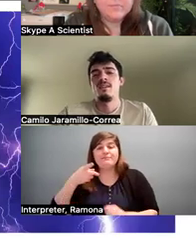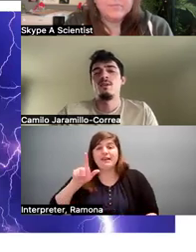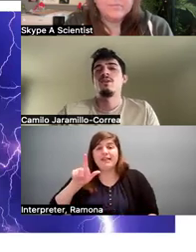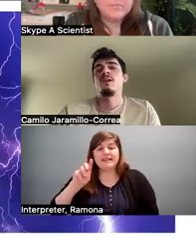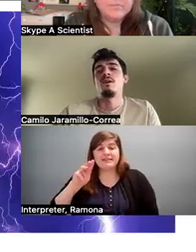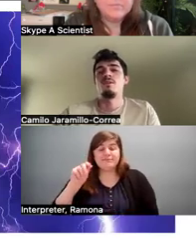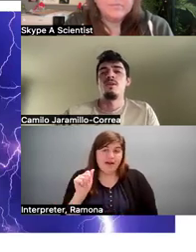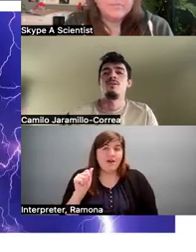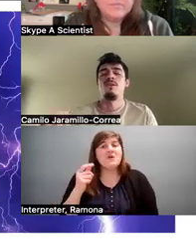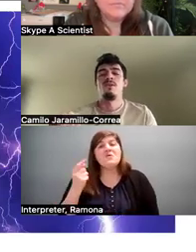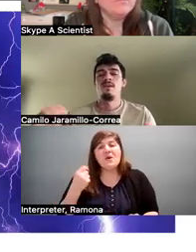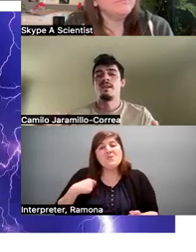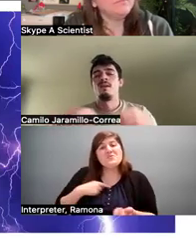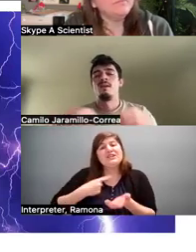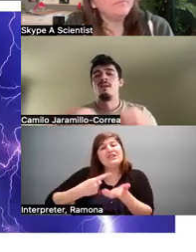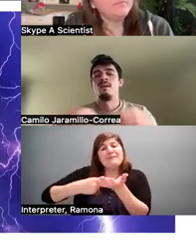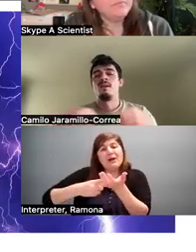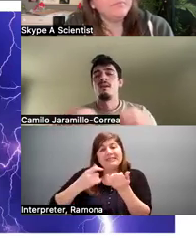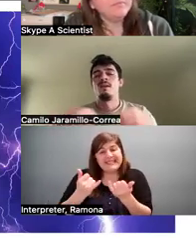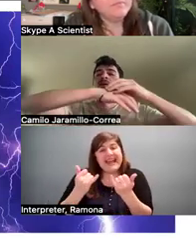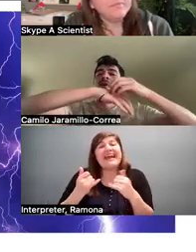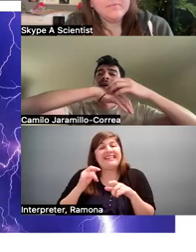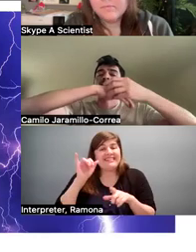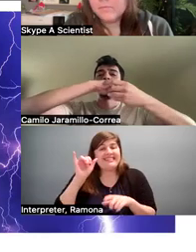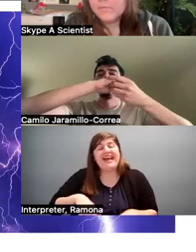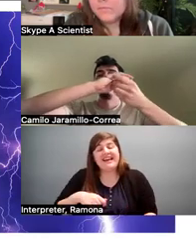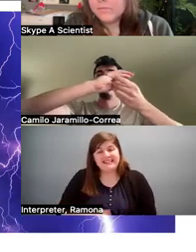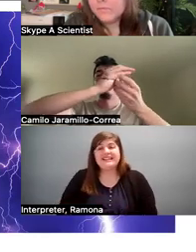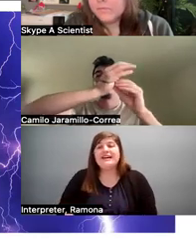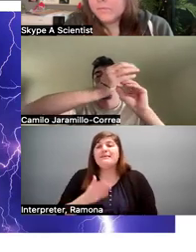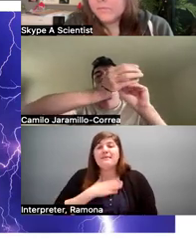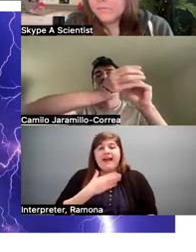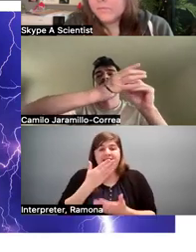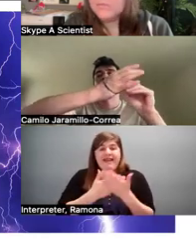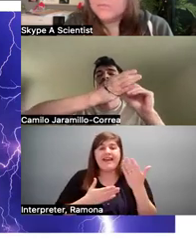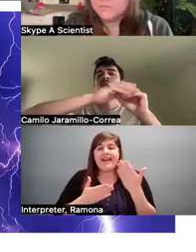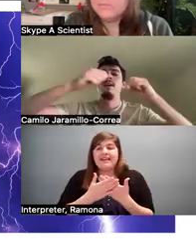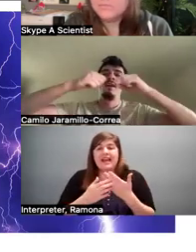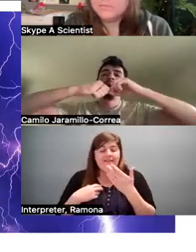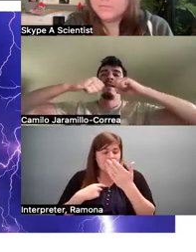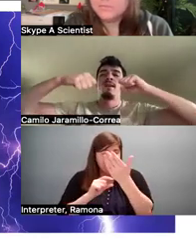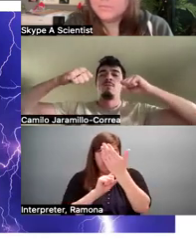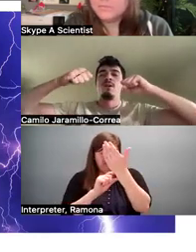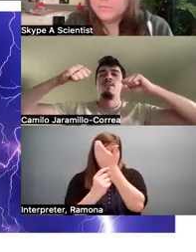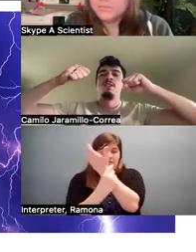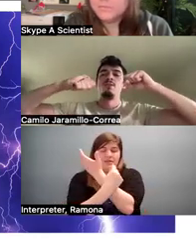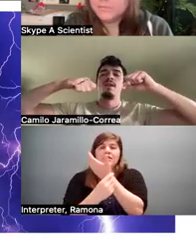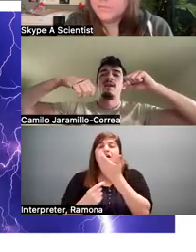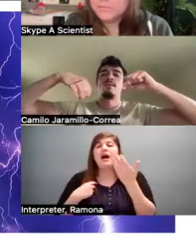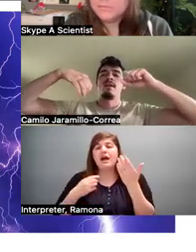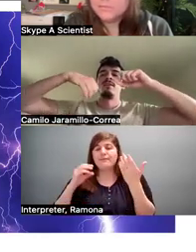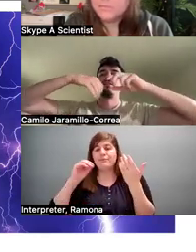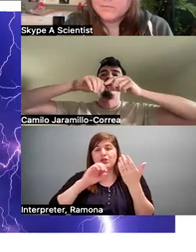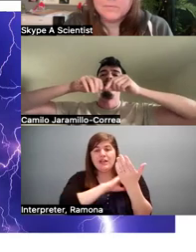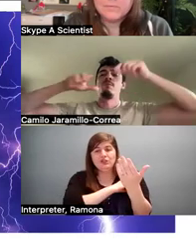the state that we're talking about today. So like I think my hand has this little bracelet here that I'm wearing, and I put energy into the